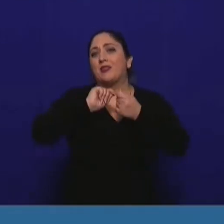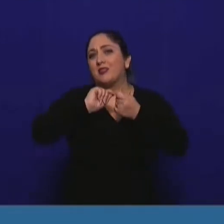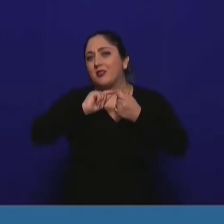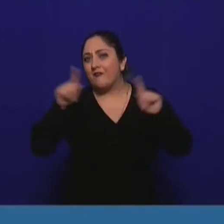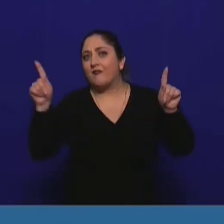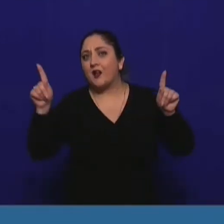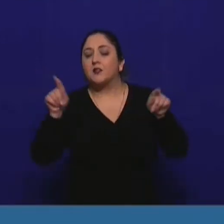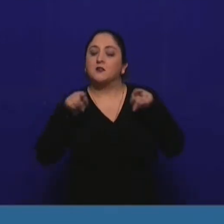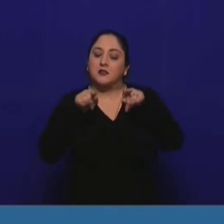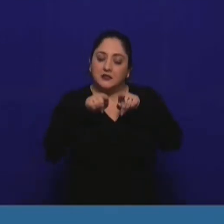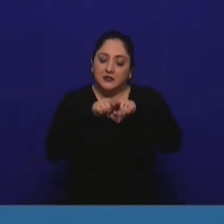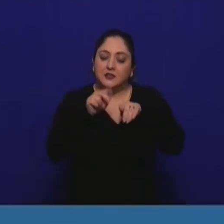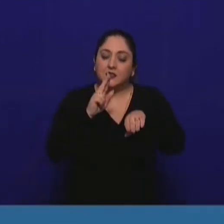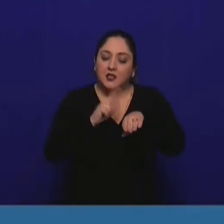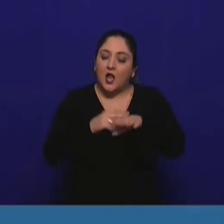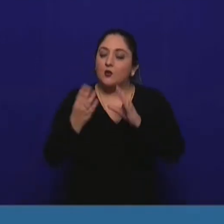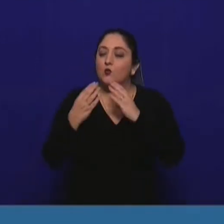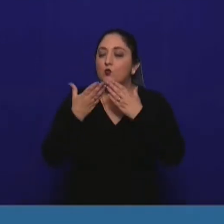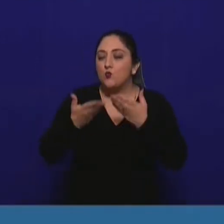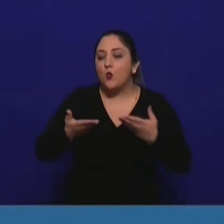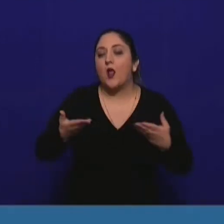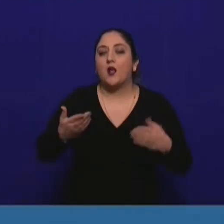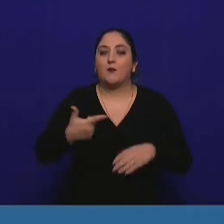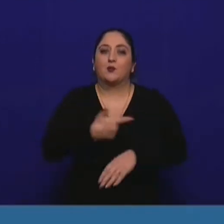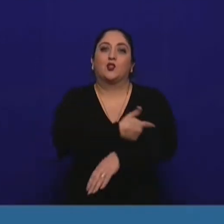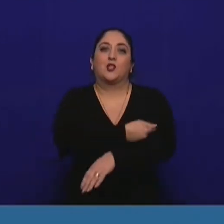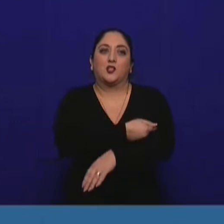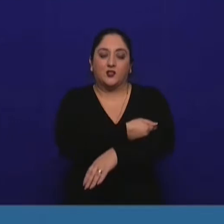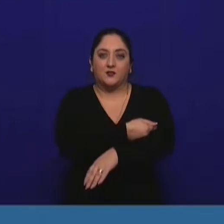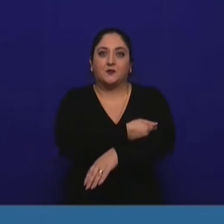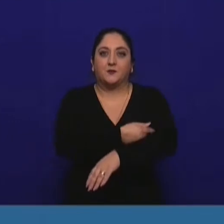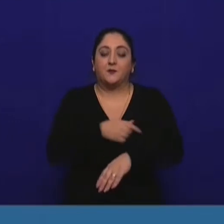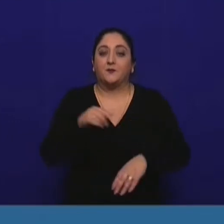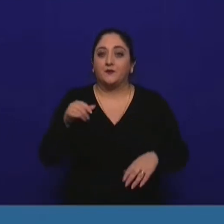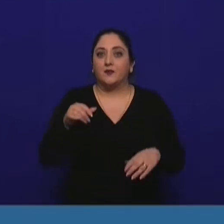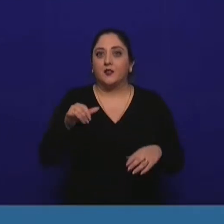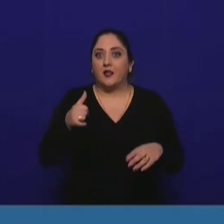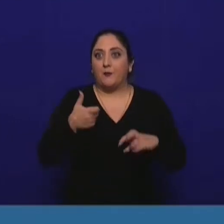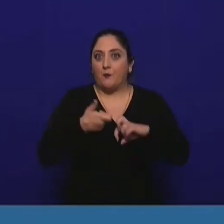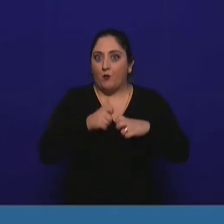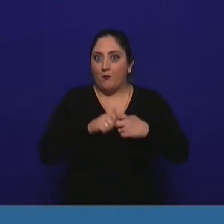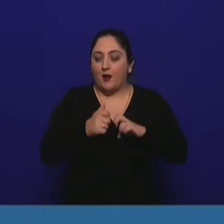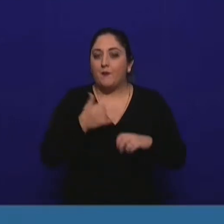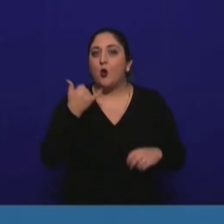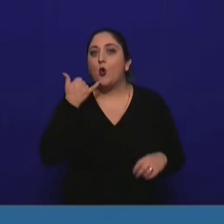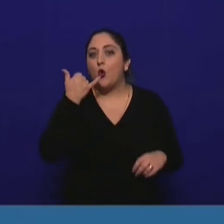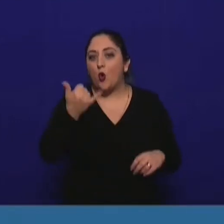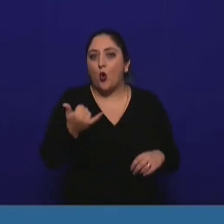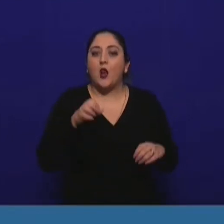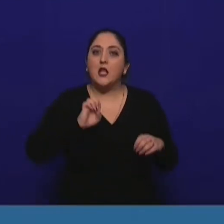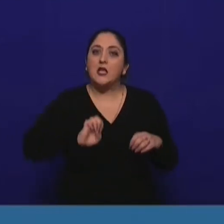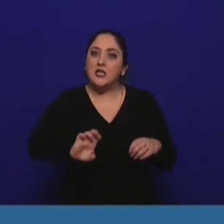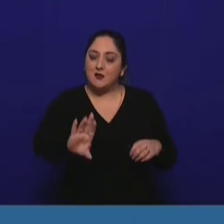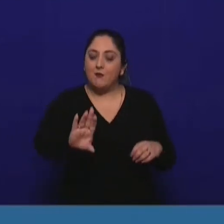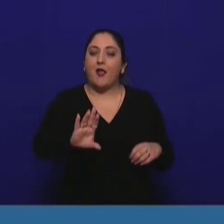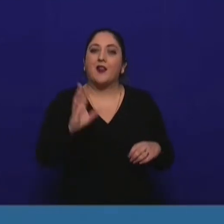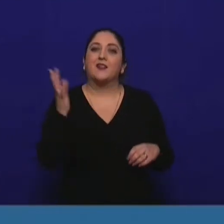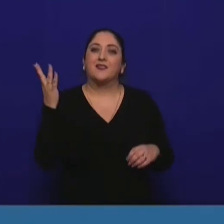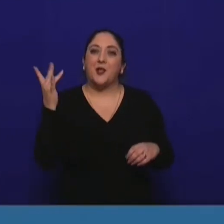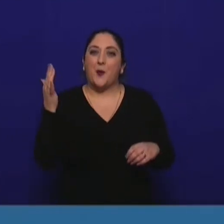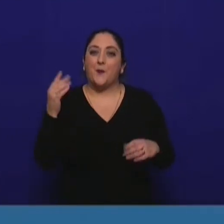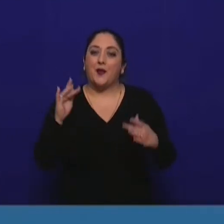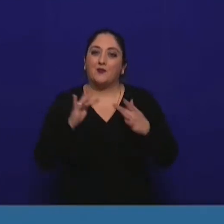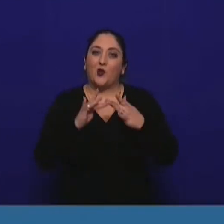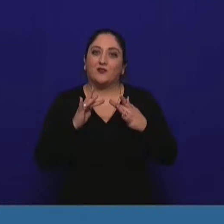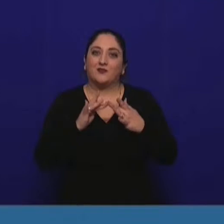the other parent so that this parent will be vaccinated as well. If you have any difficulties, you will have also an email and a contact number to